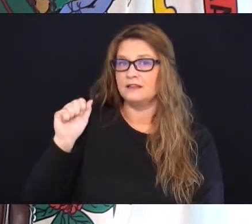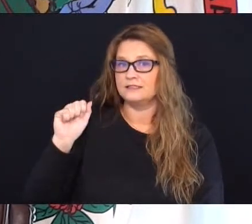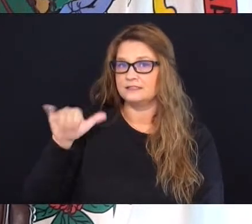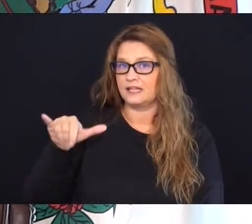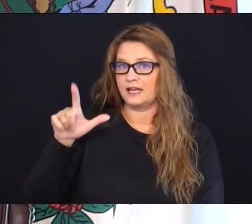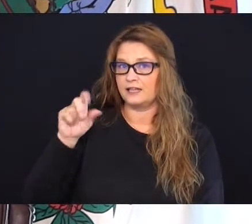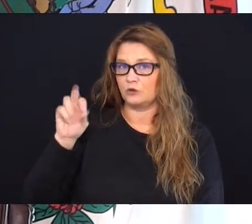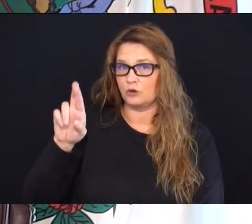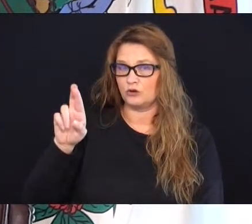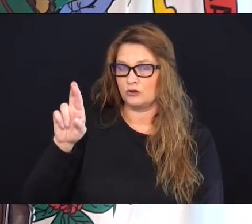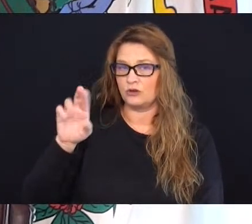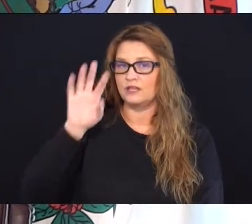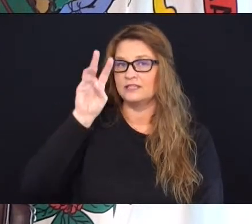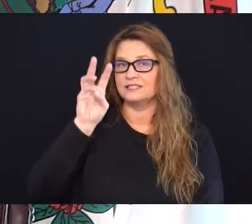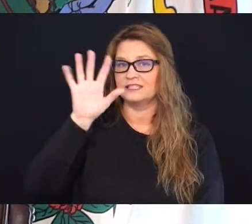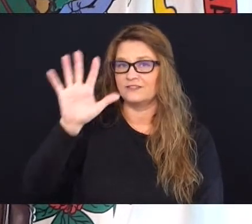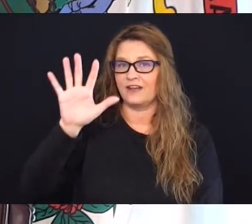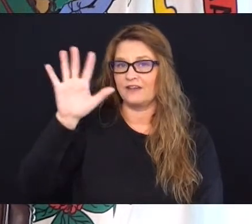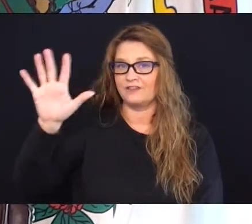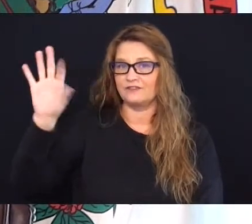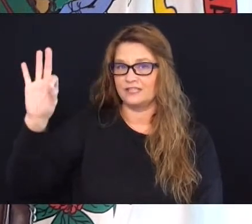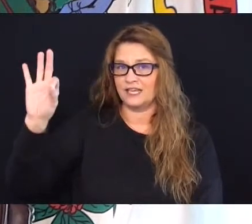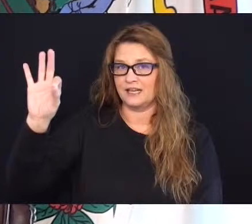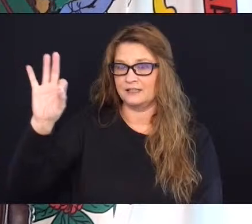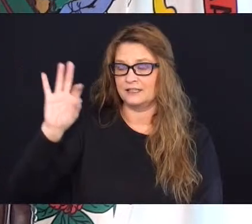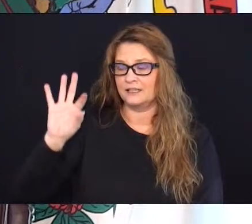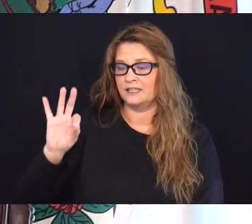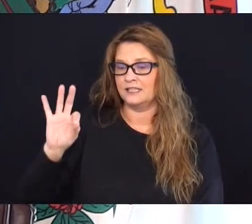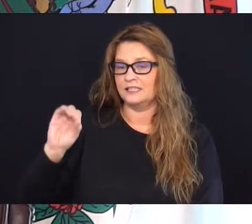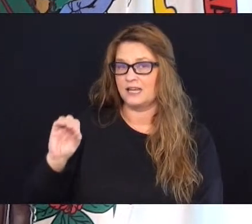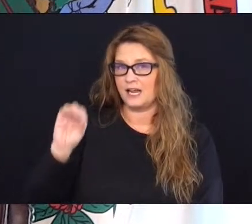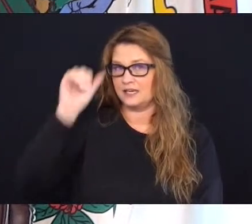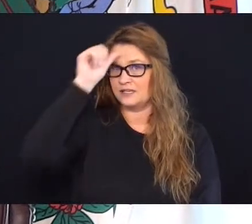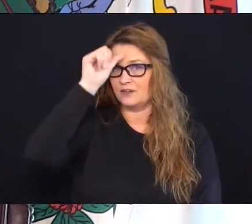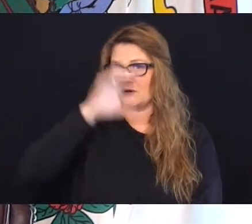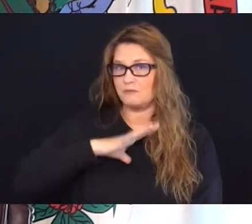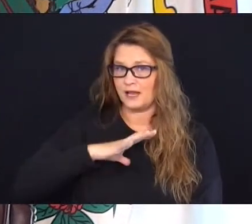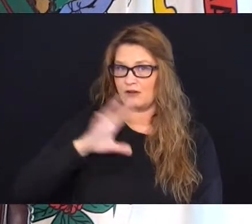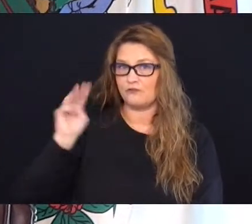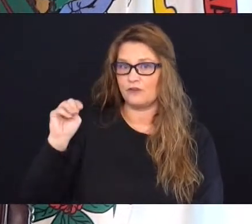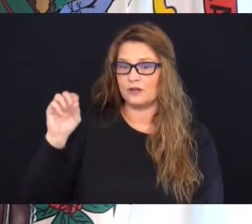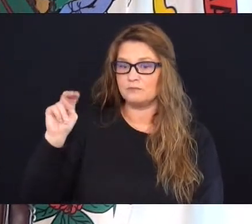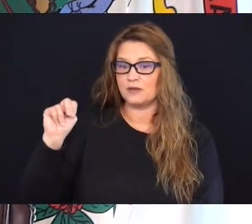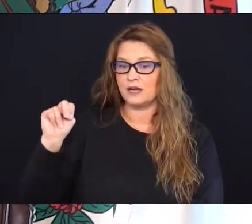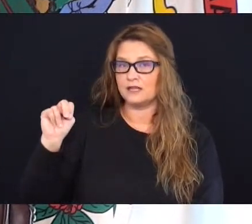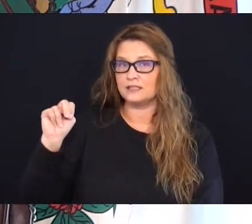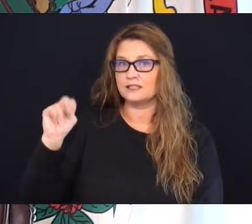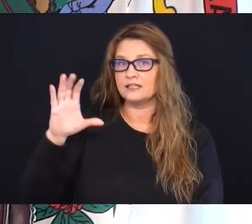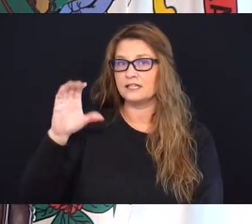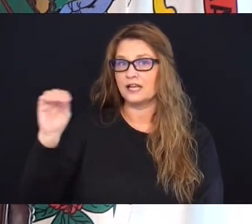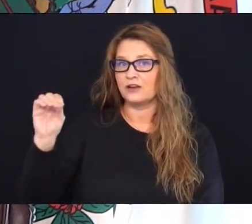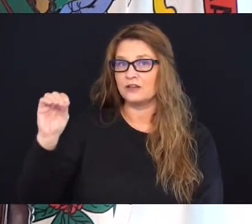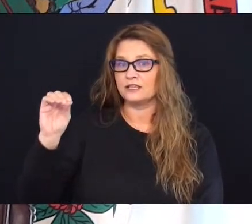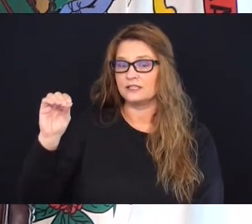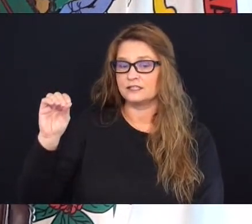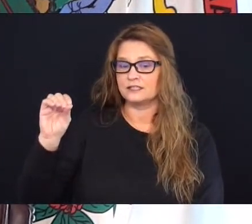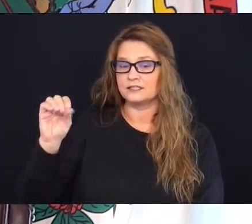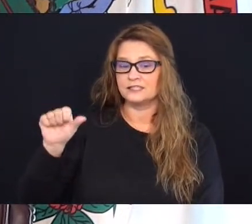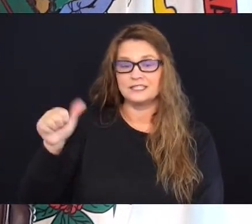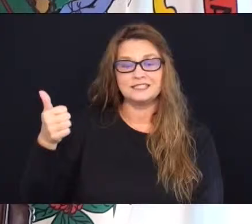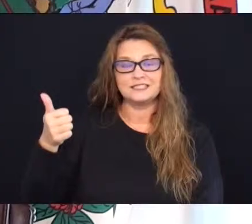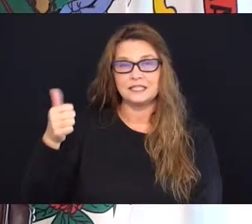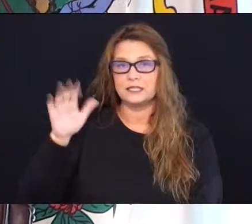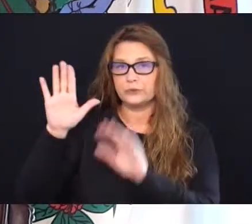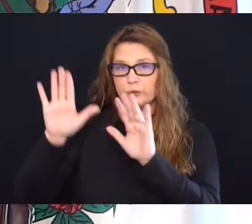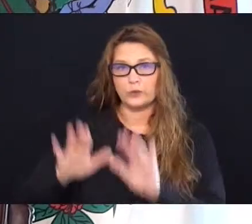County. The 6,559th death is a 90-year-old male from Monongalia County. 10 more great West Virginians